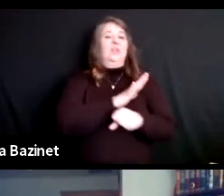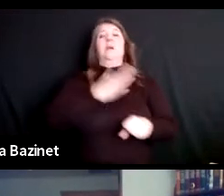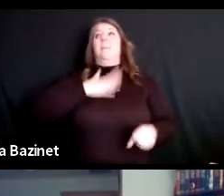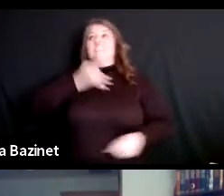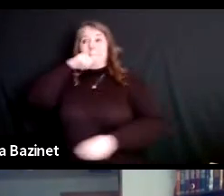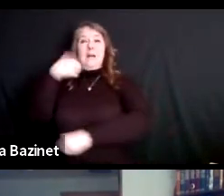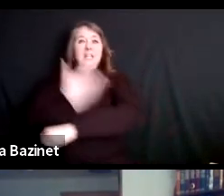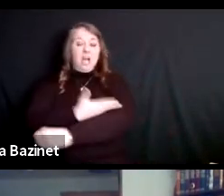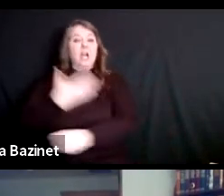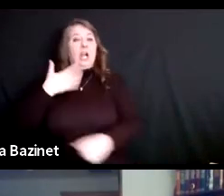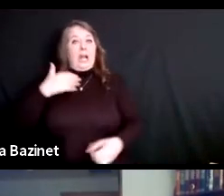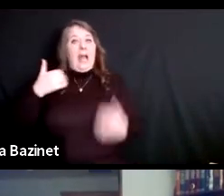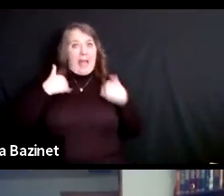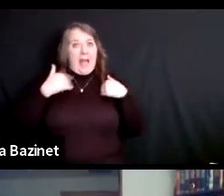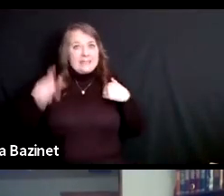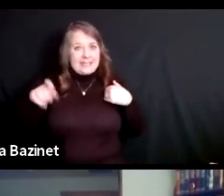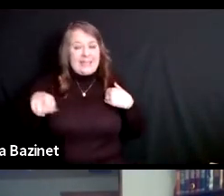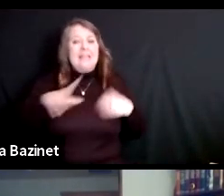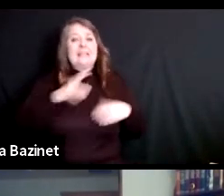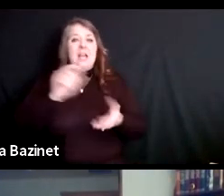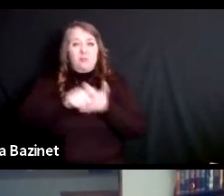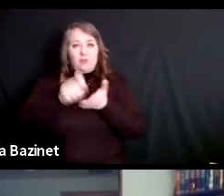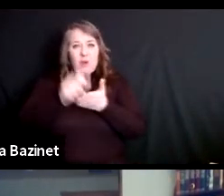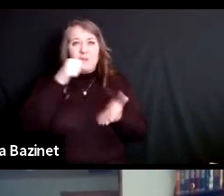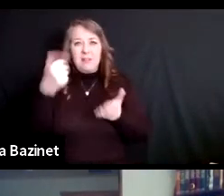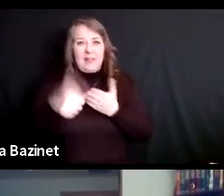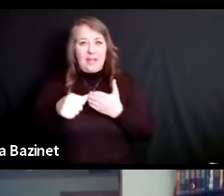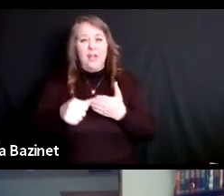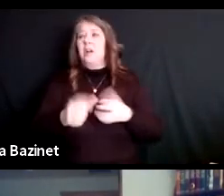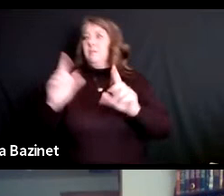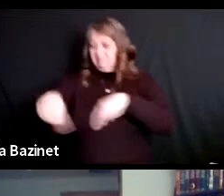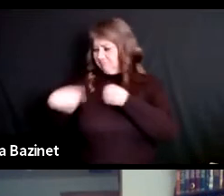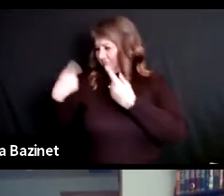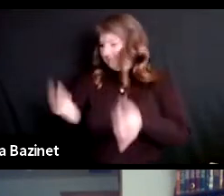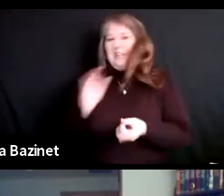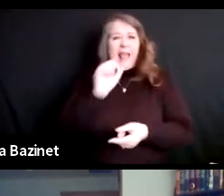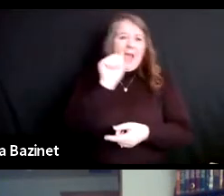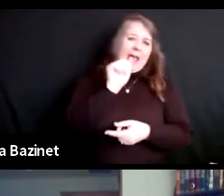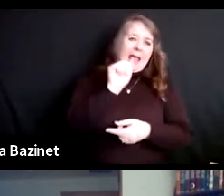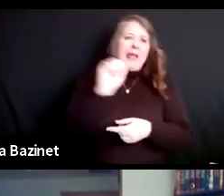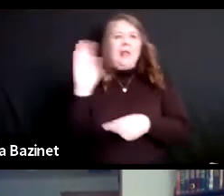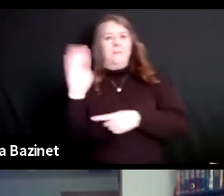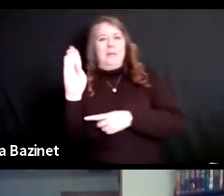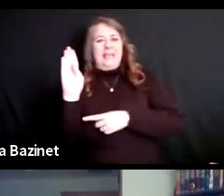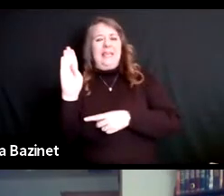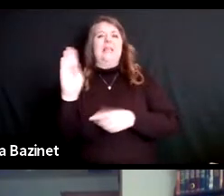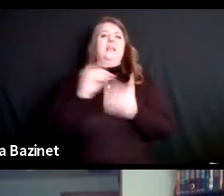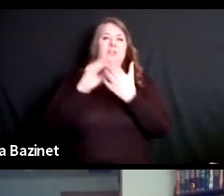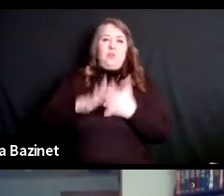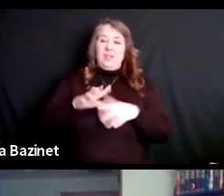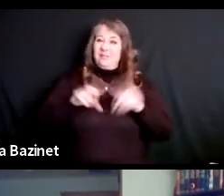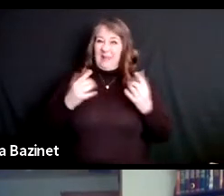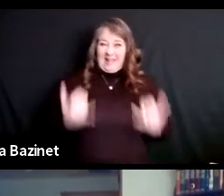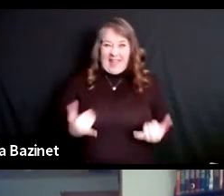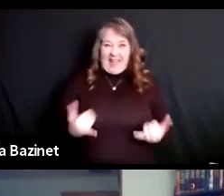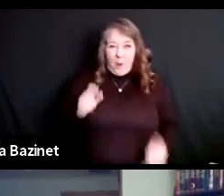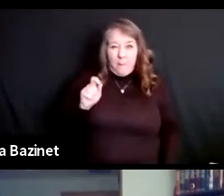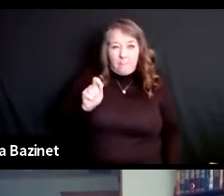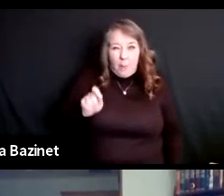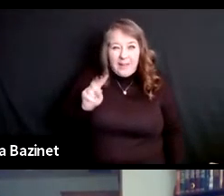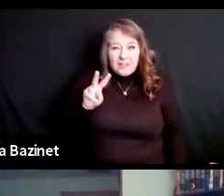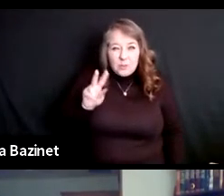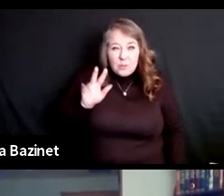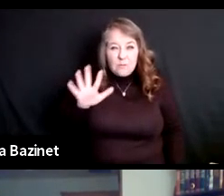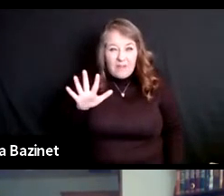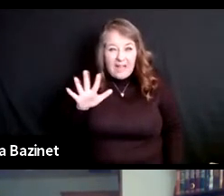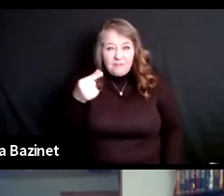wrote you a letter during the last board meeting, has been an AB student since kindergarten. Now she has a 0.25 GPA. It's easy to